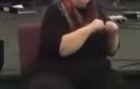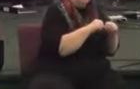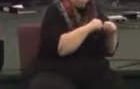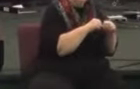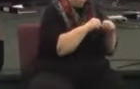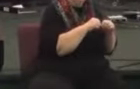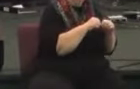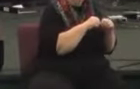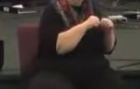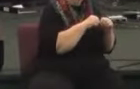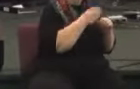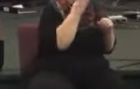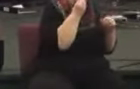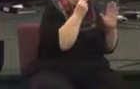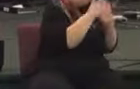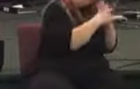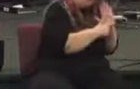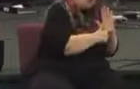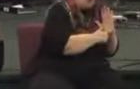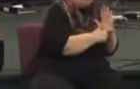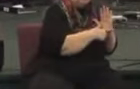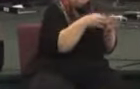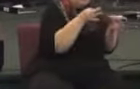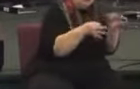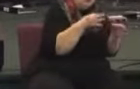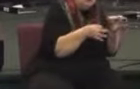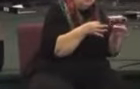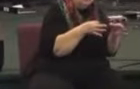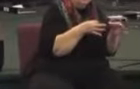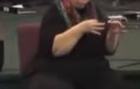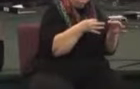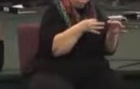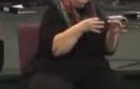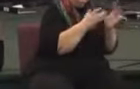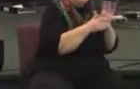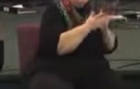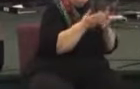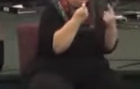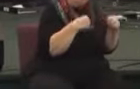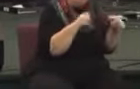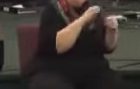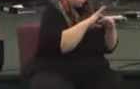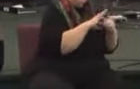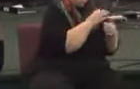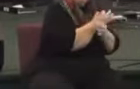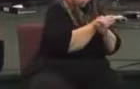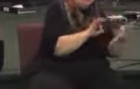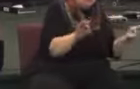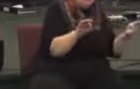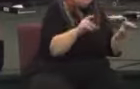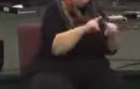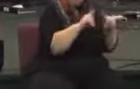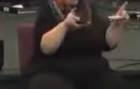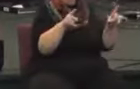though they were trying to be set free, they hung on to that Jewish law. And if anybody was going against